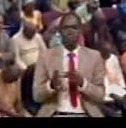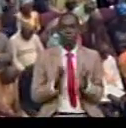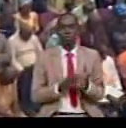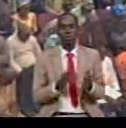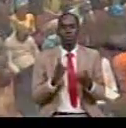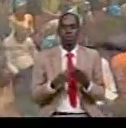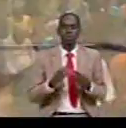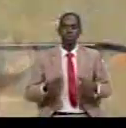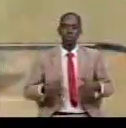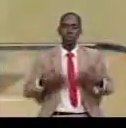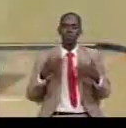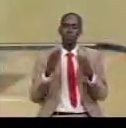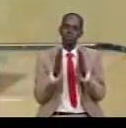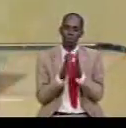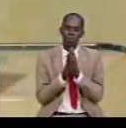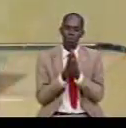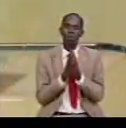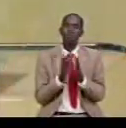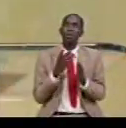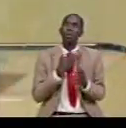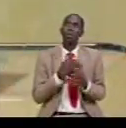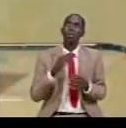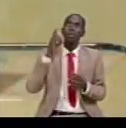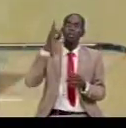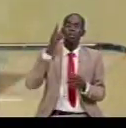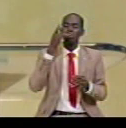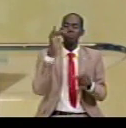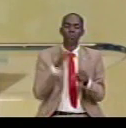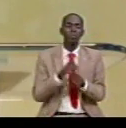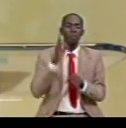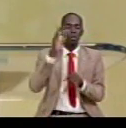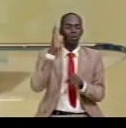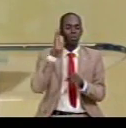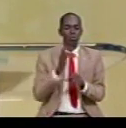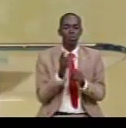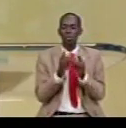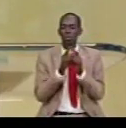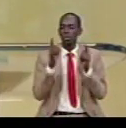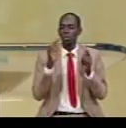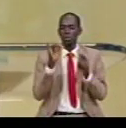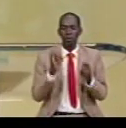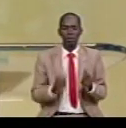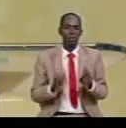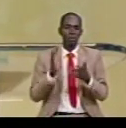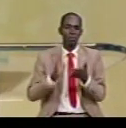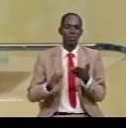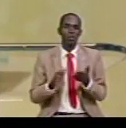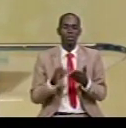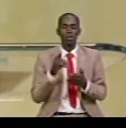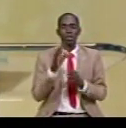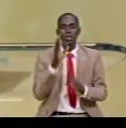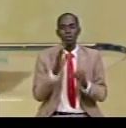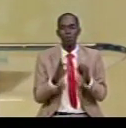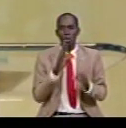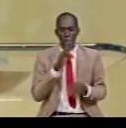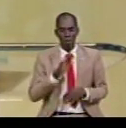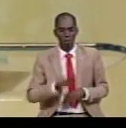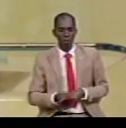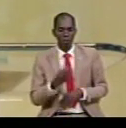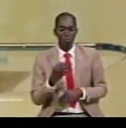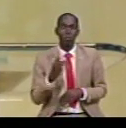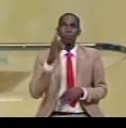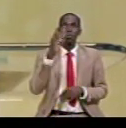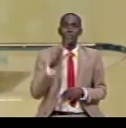Bible says he will abundantly pardon. And if you are a child of God, you are born again. If you are falling to temptations every